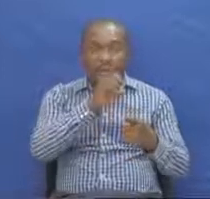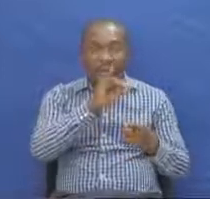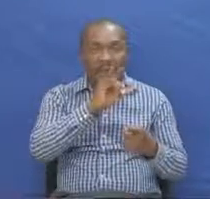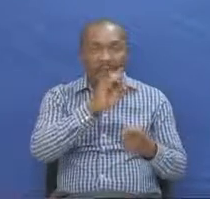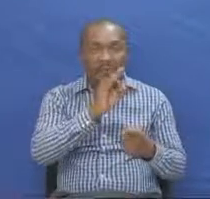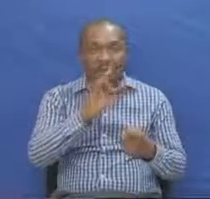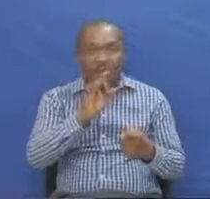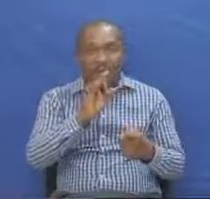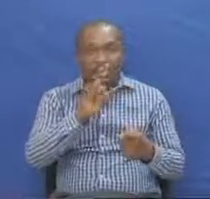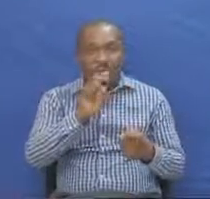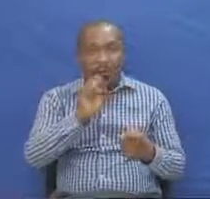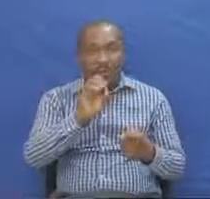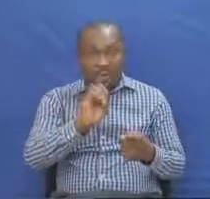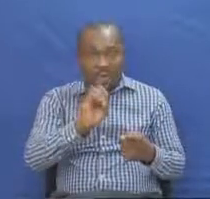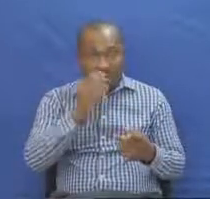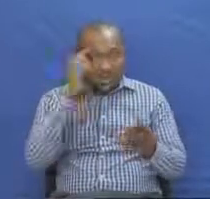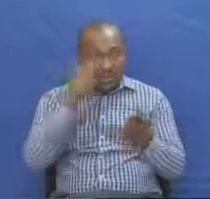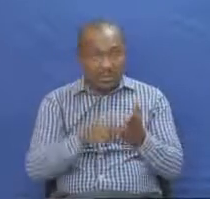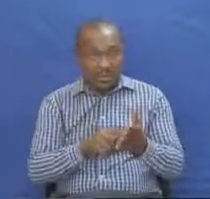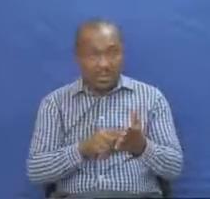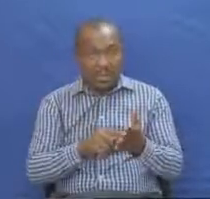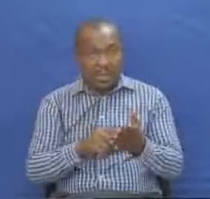body. This is the type of growth.